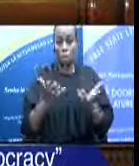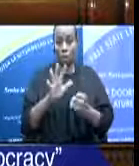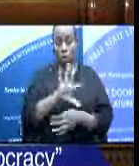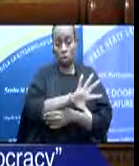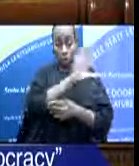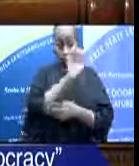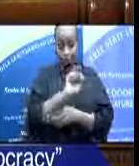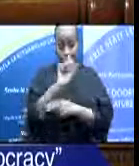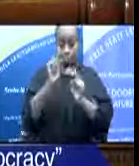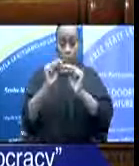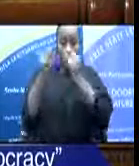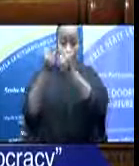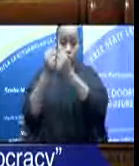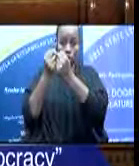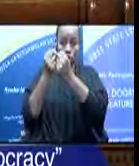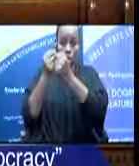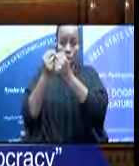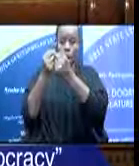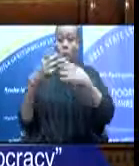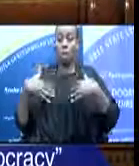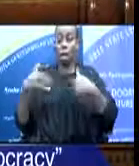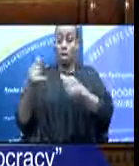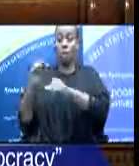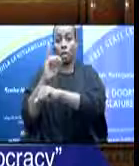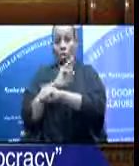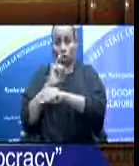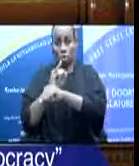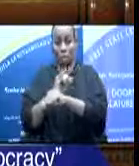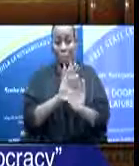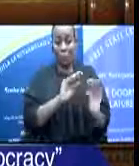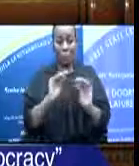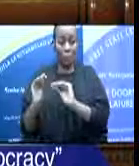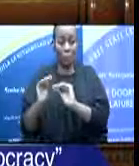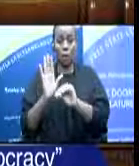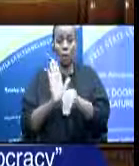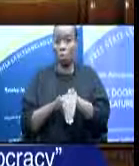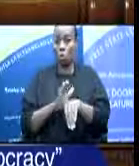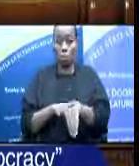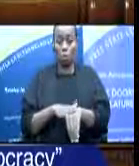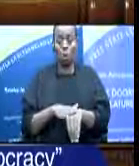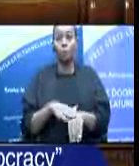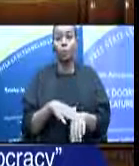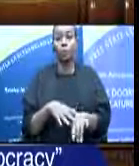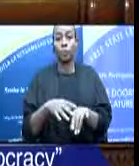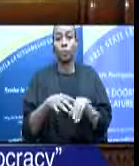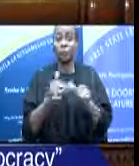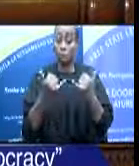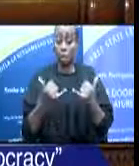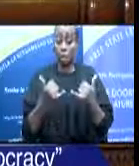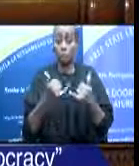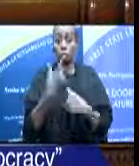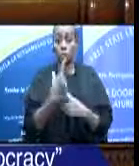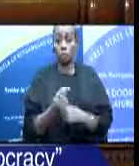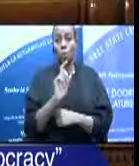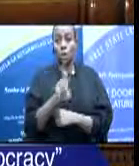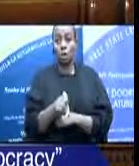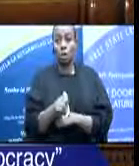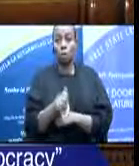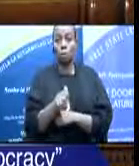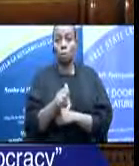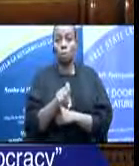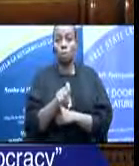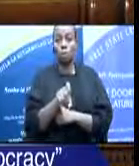the National Health Insurance without any further delay. We must do it now. The